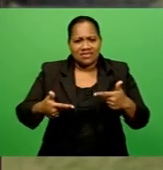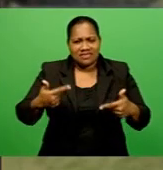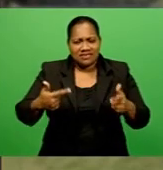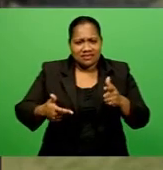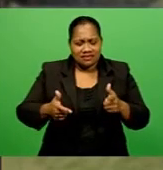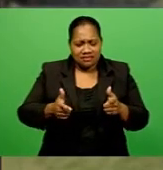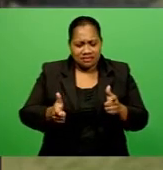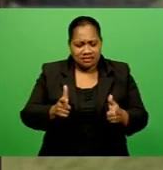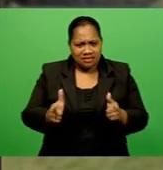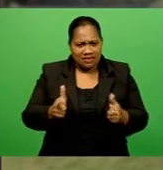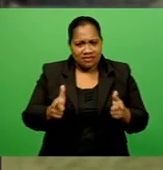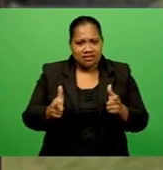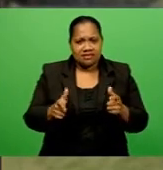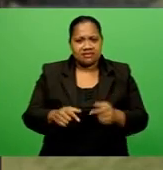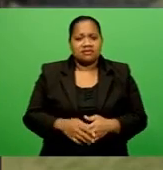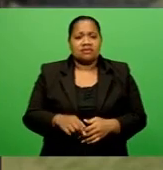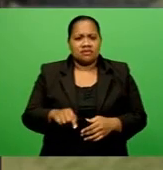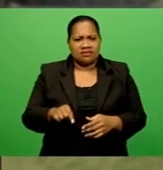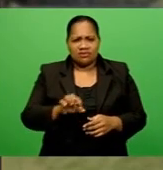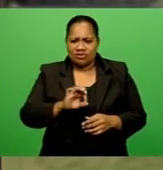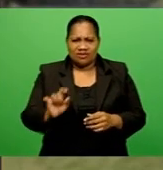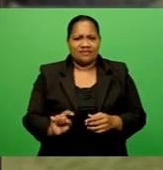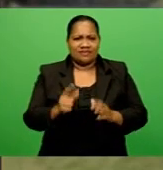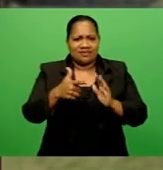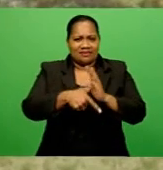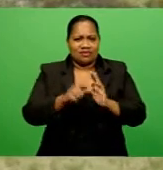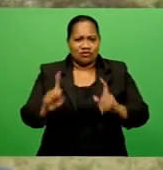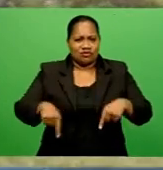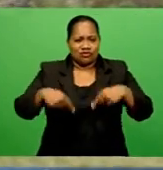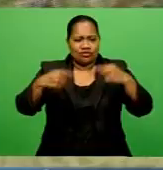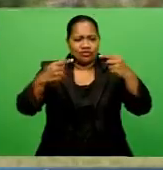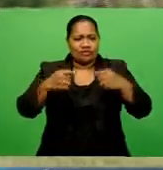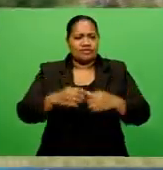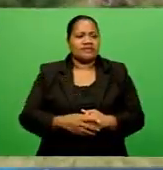competing in the senior division. Benina Rakautonga reports.